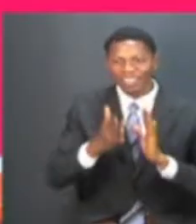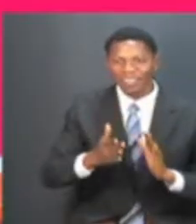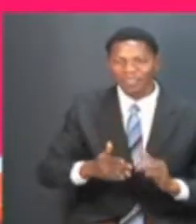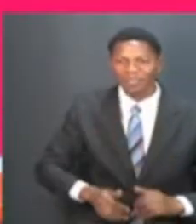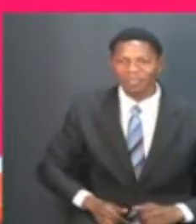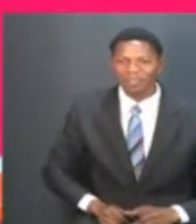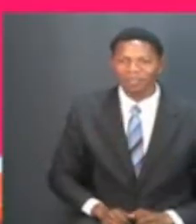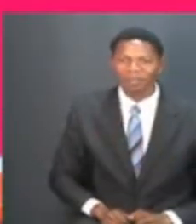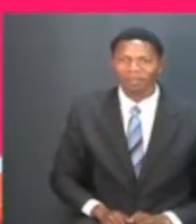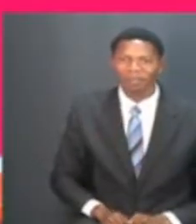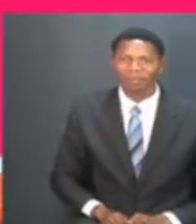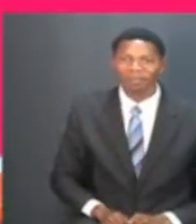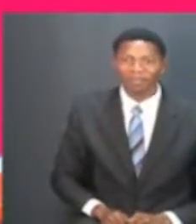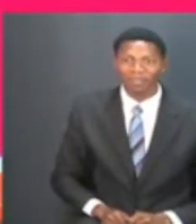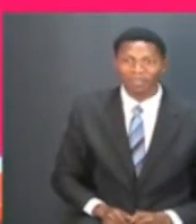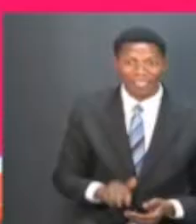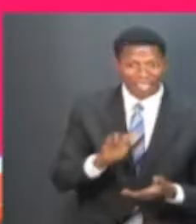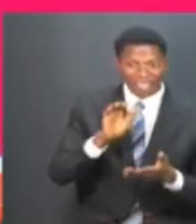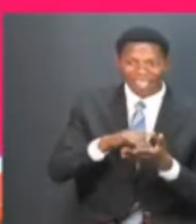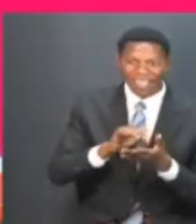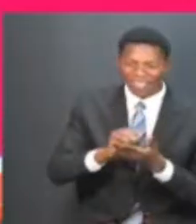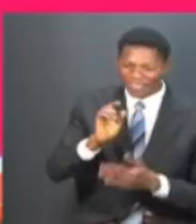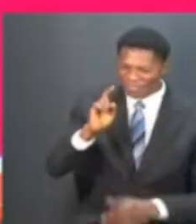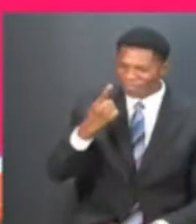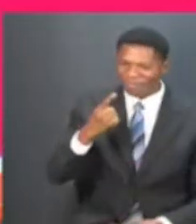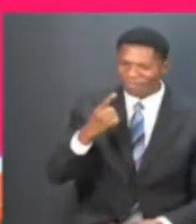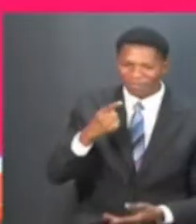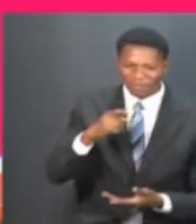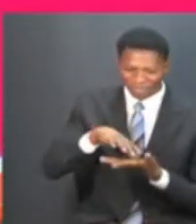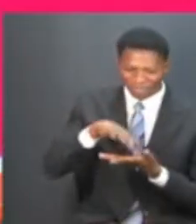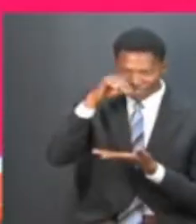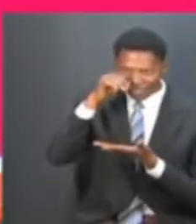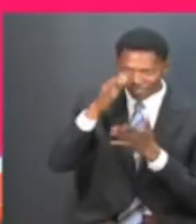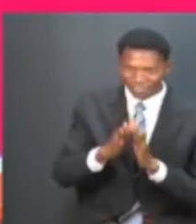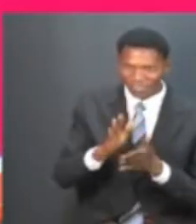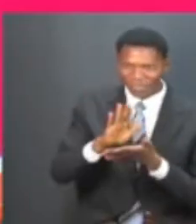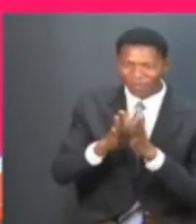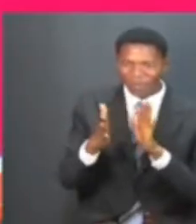And I'm also the first student to become a member of Parliament.